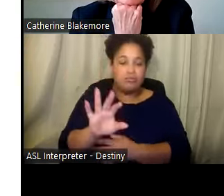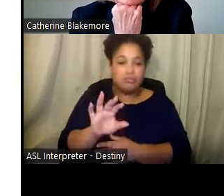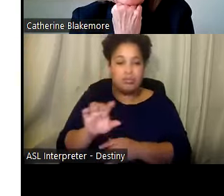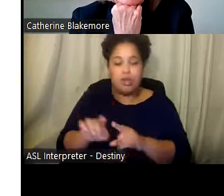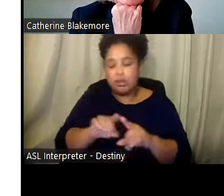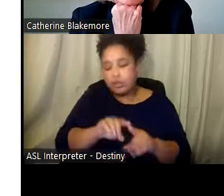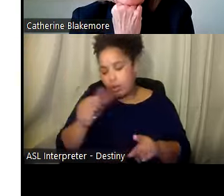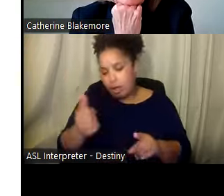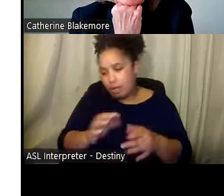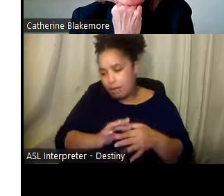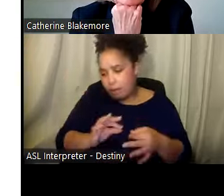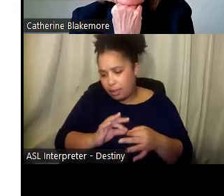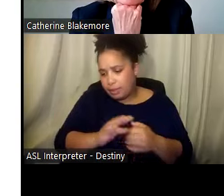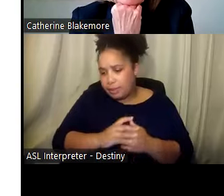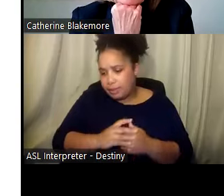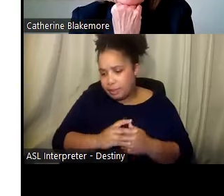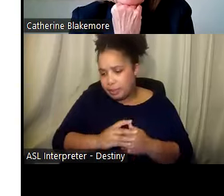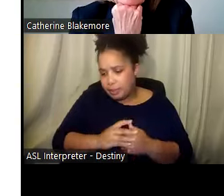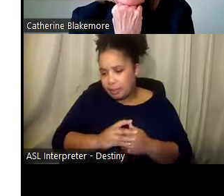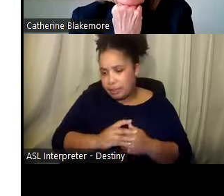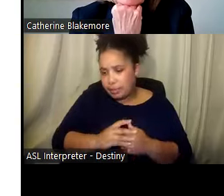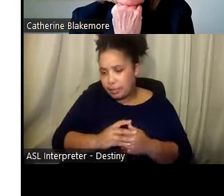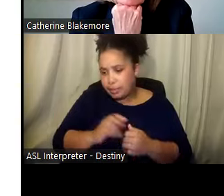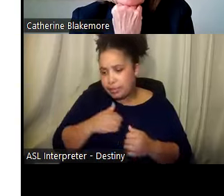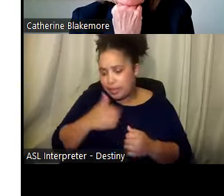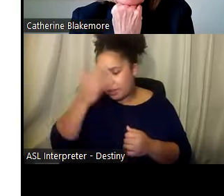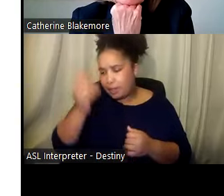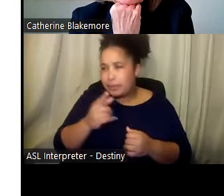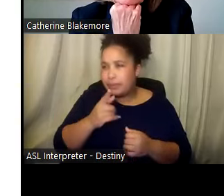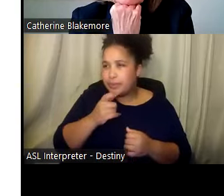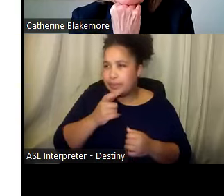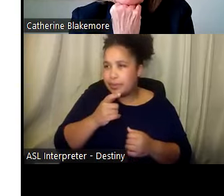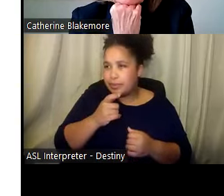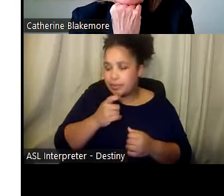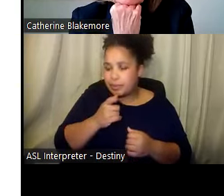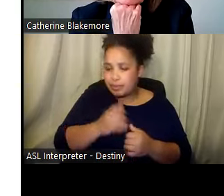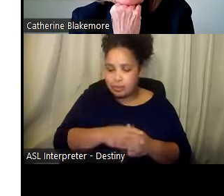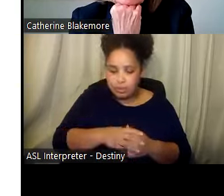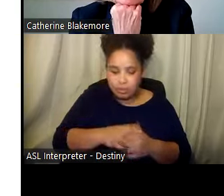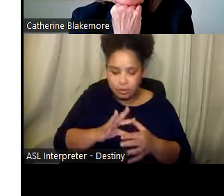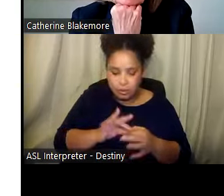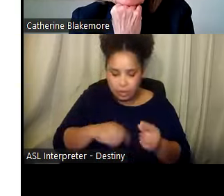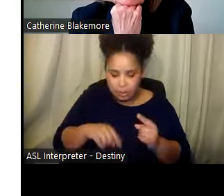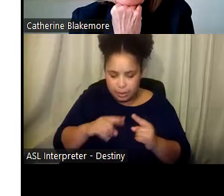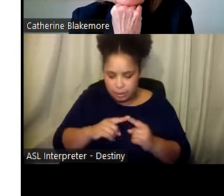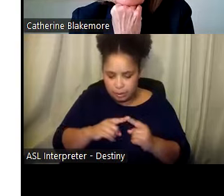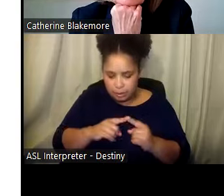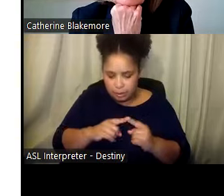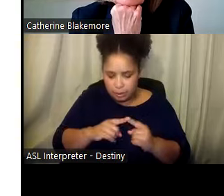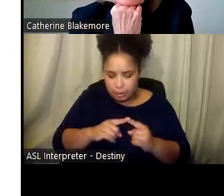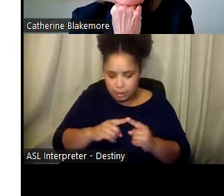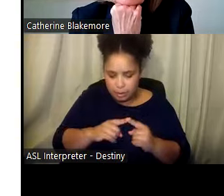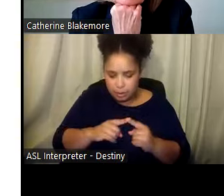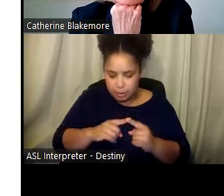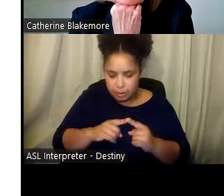Also, another comment, I forgot now who made the comment about the